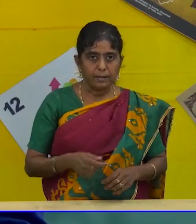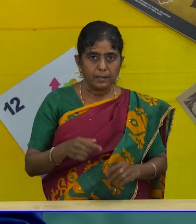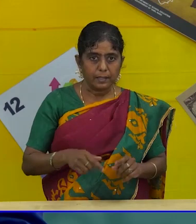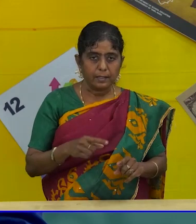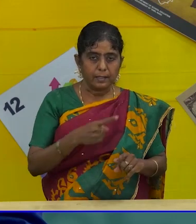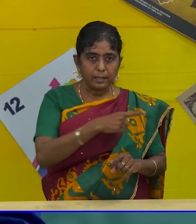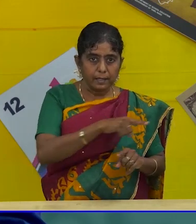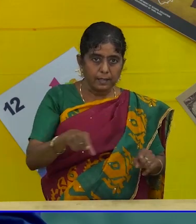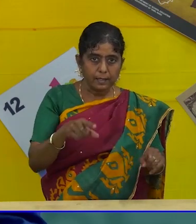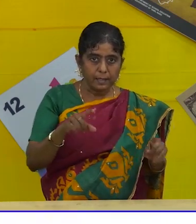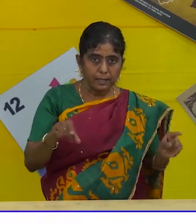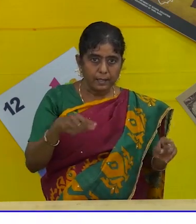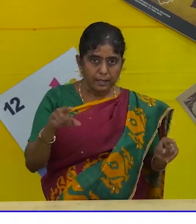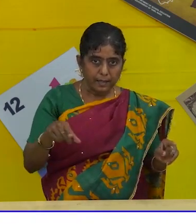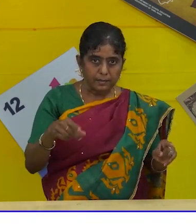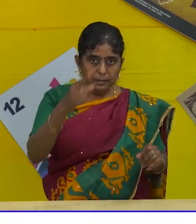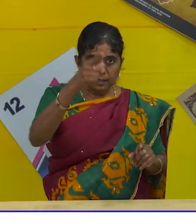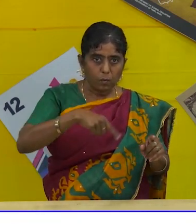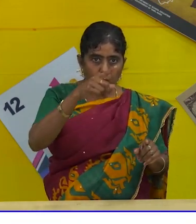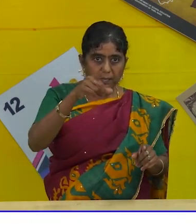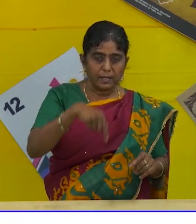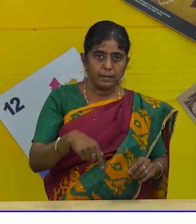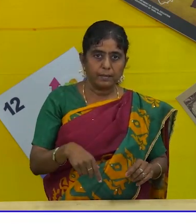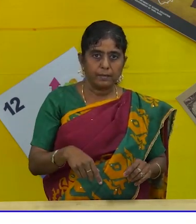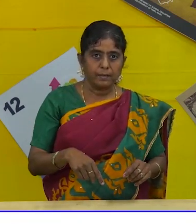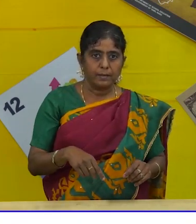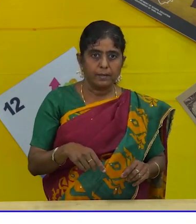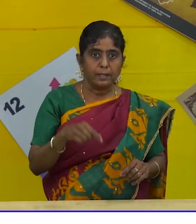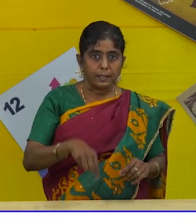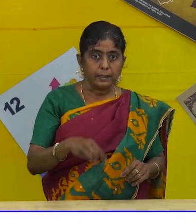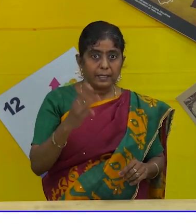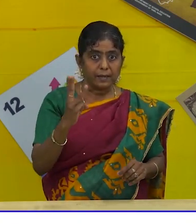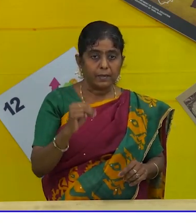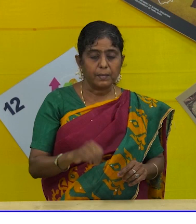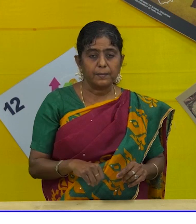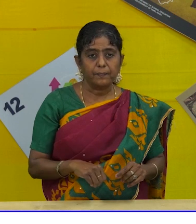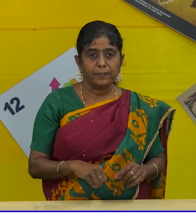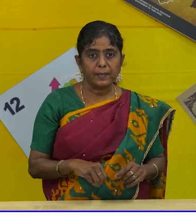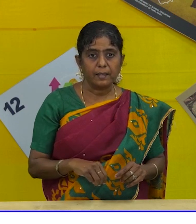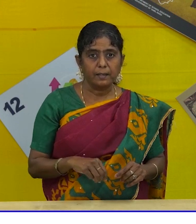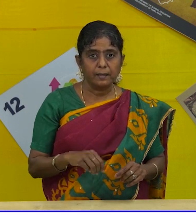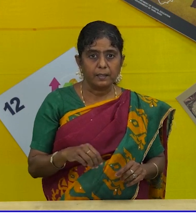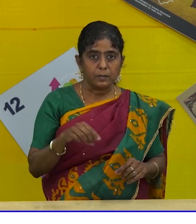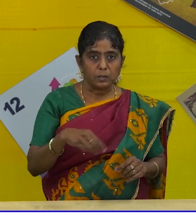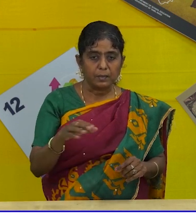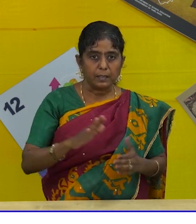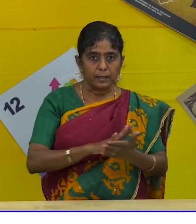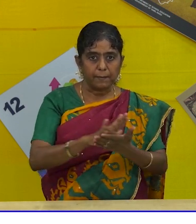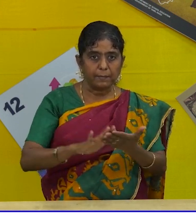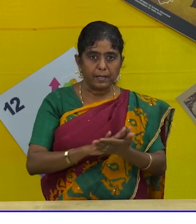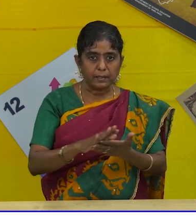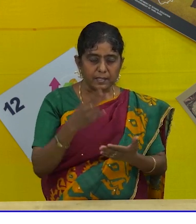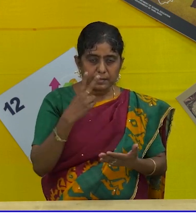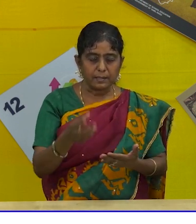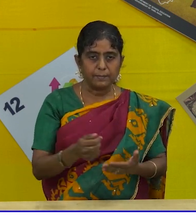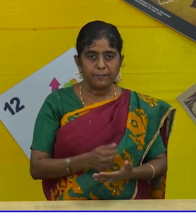the xy plane. Then let's see about the three variables. It should represent a plane.